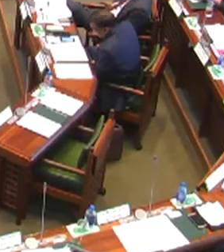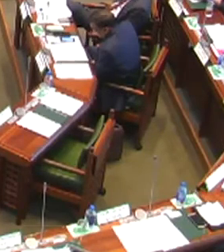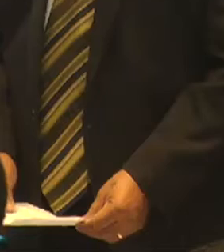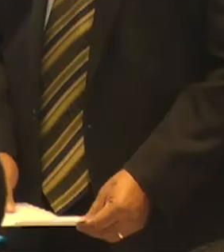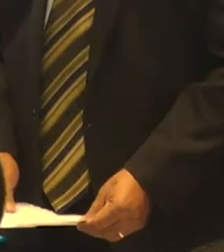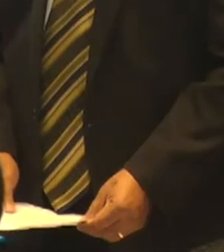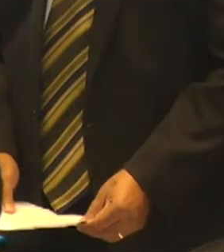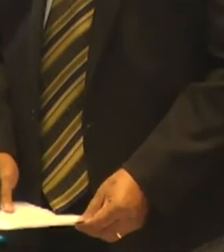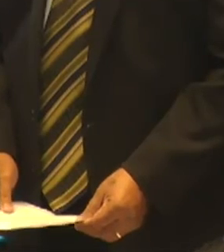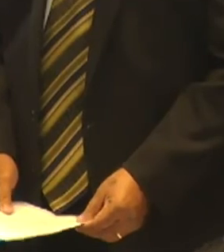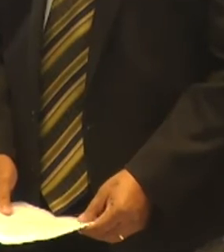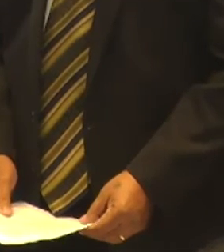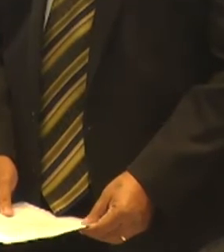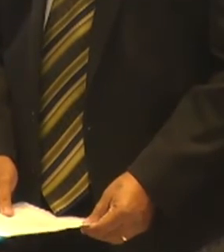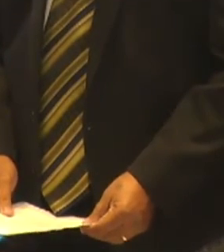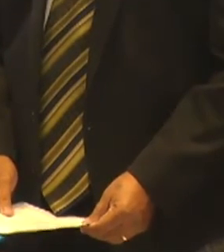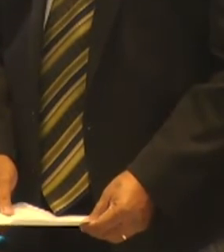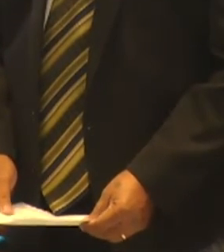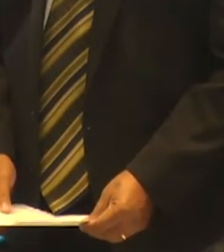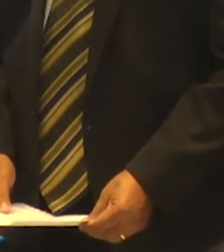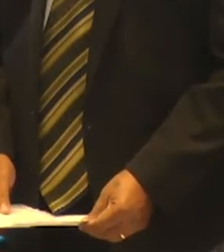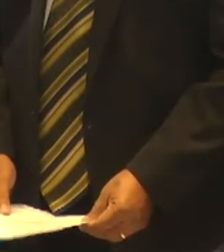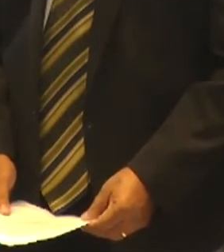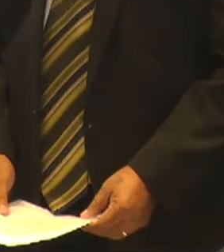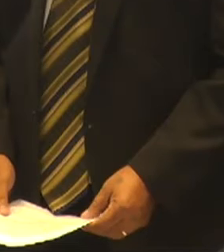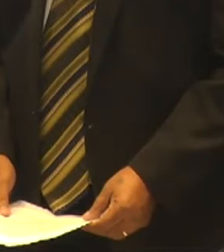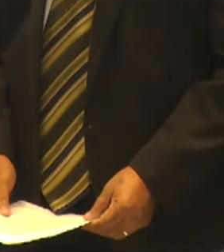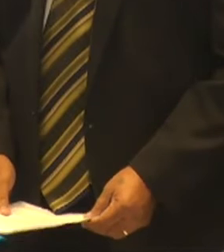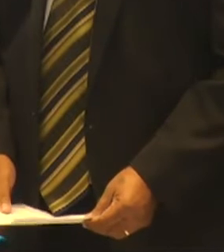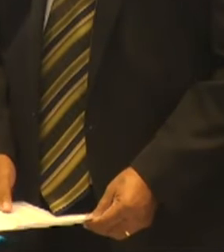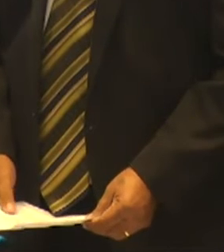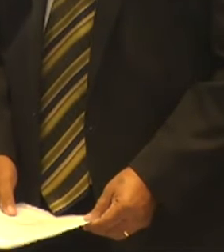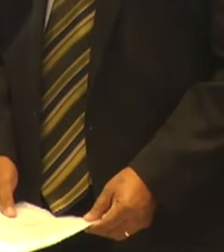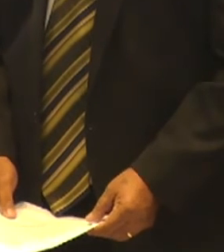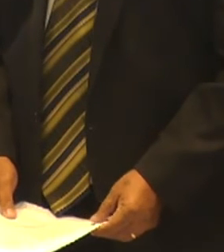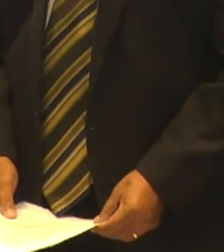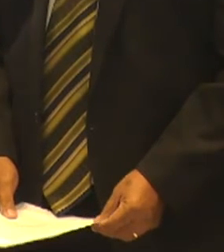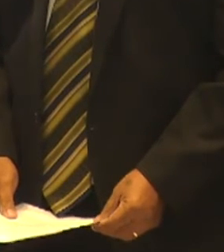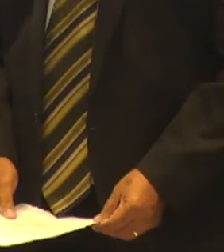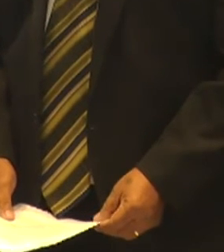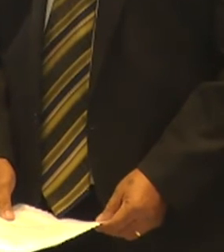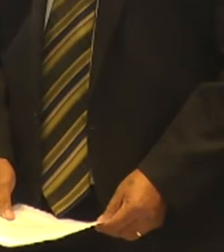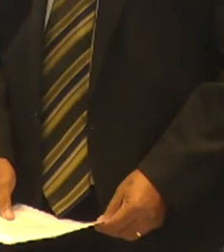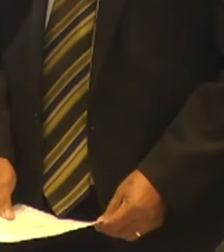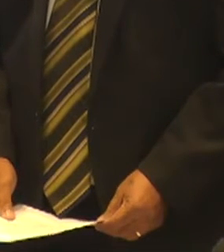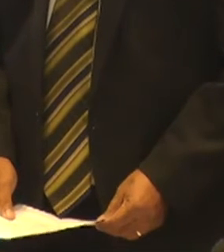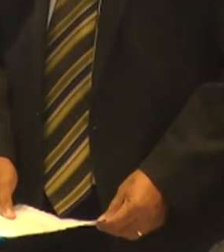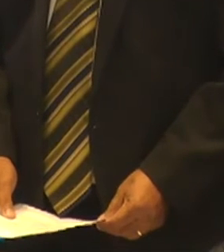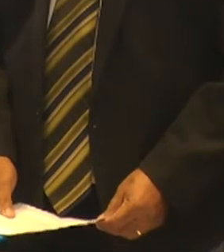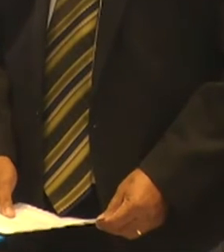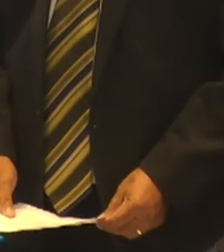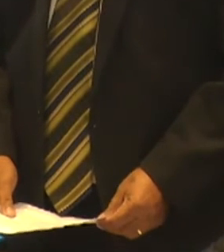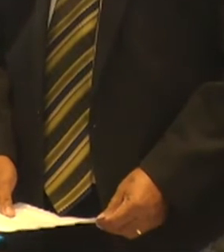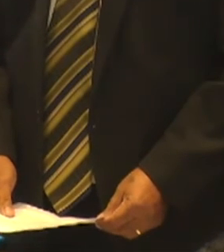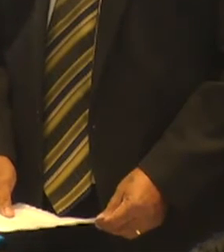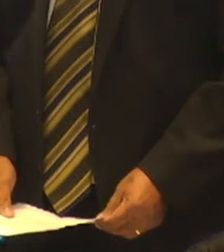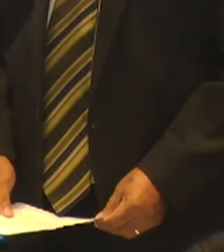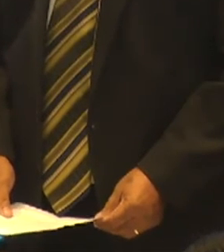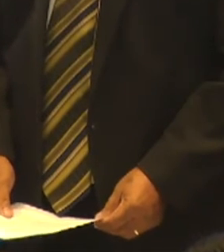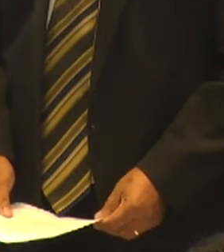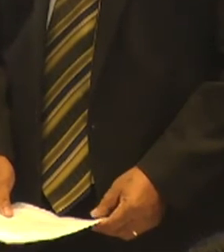of time through the Conference of Parties, or COP. Just a week ago, we had the high-level Pacific Island Dialogue on